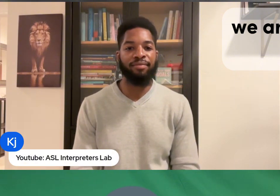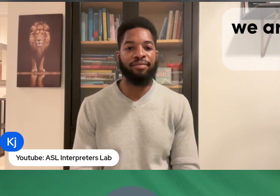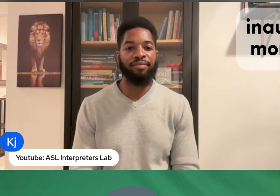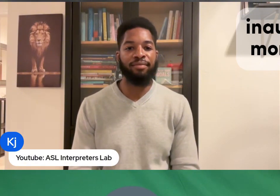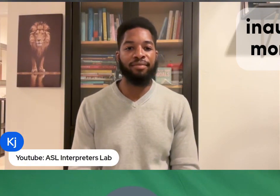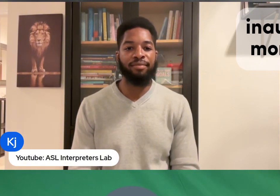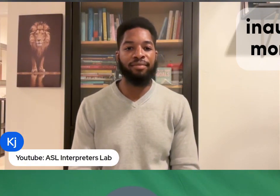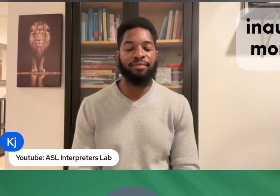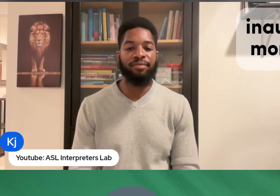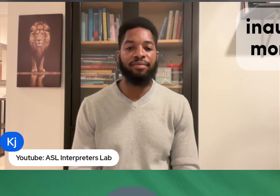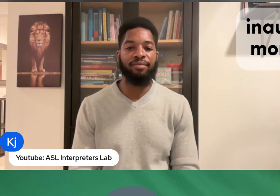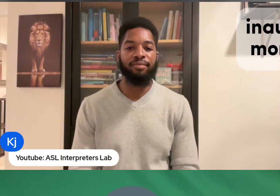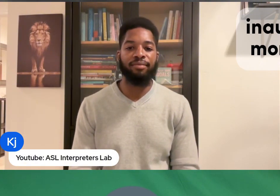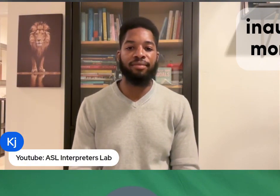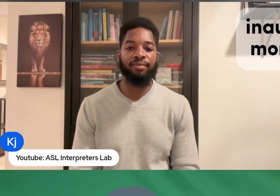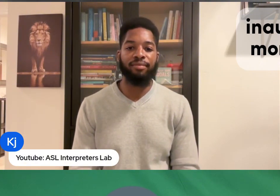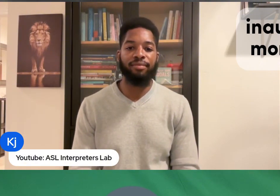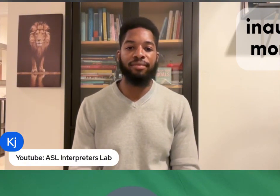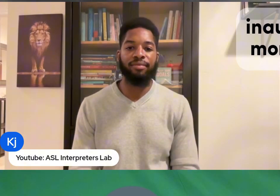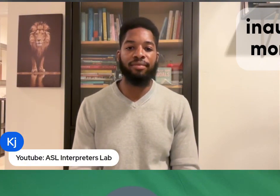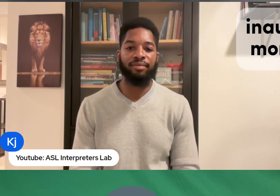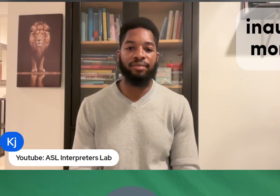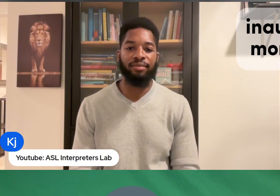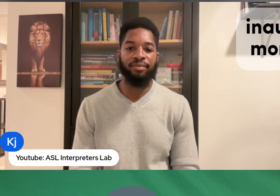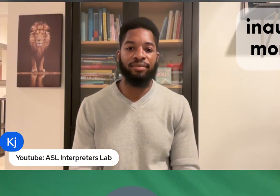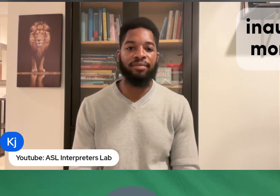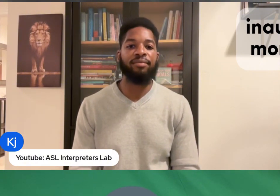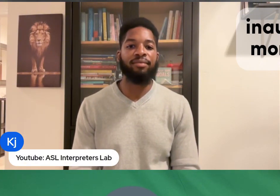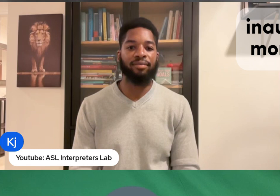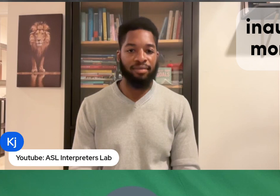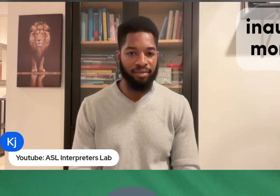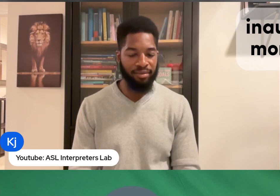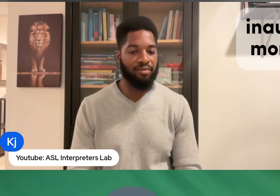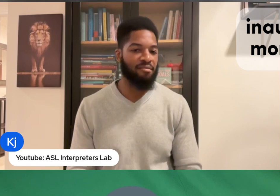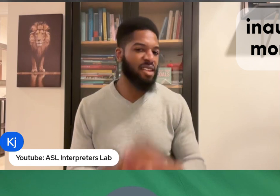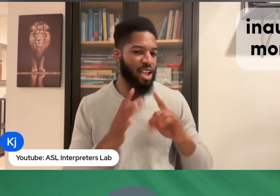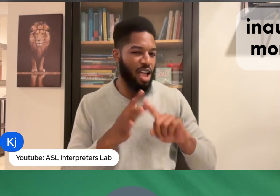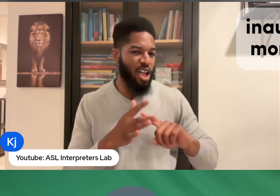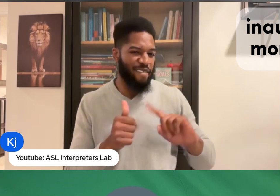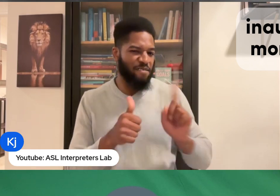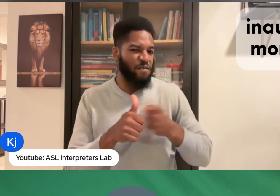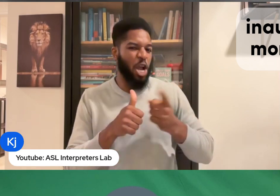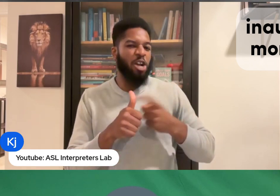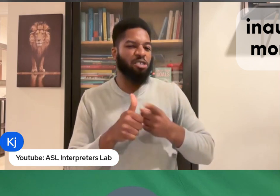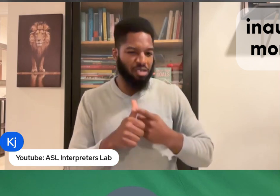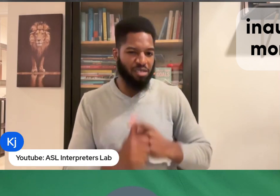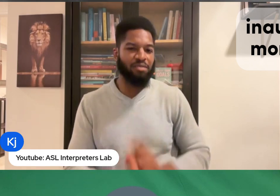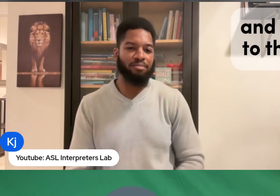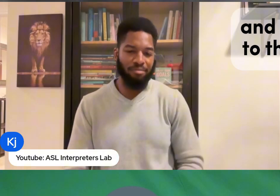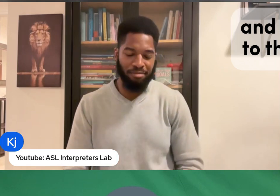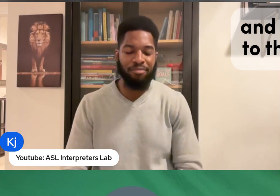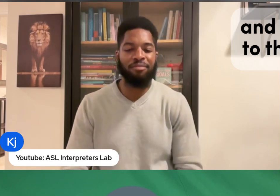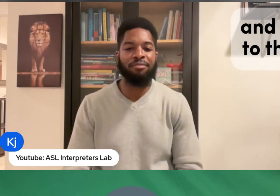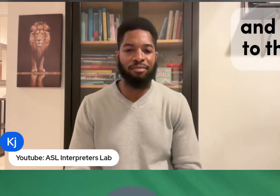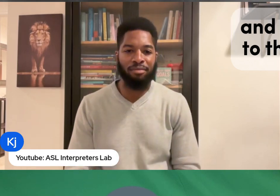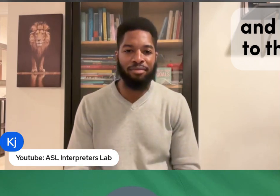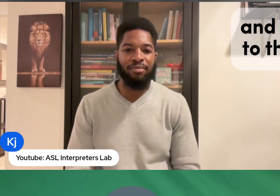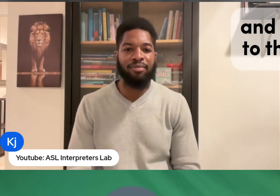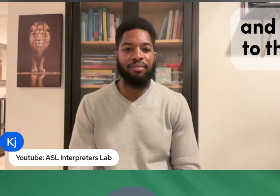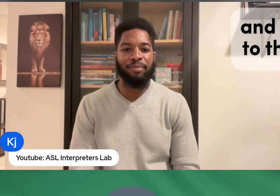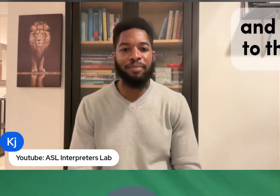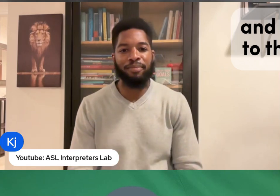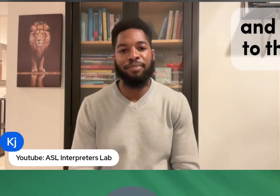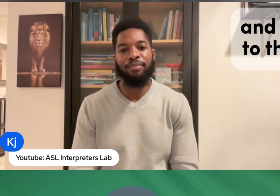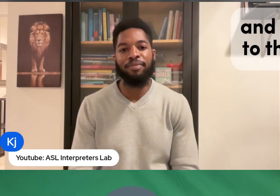the inaugural guest in the Sunday morning guest speaker series. And I'm not certain